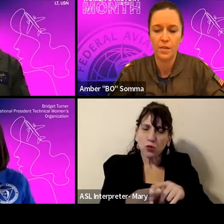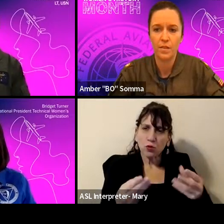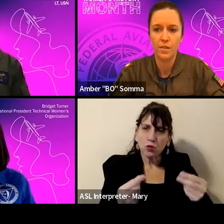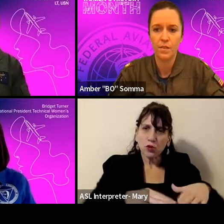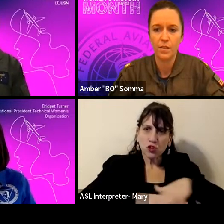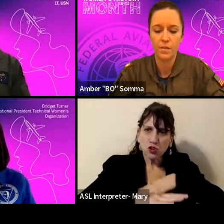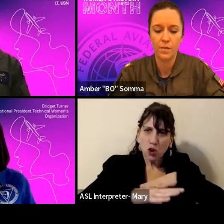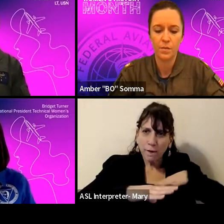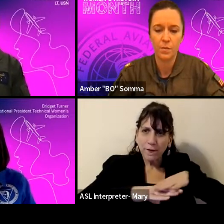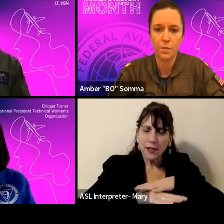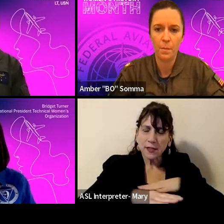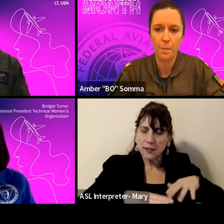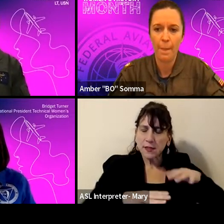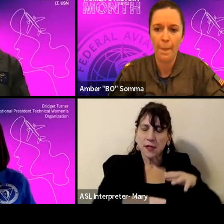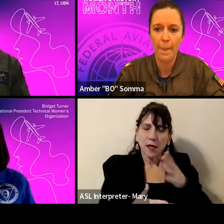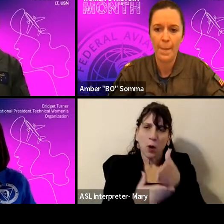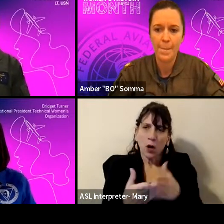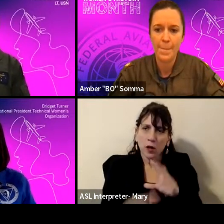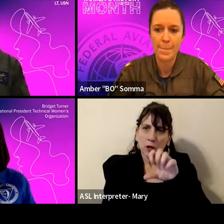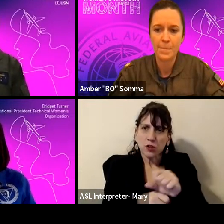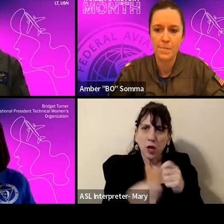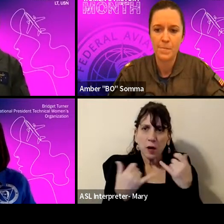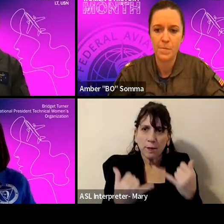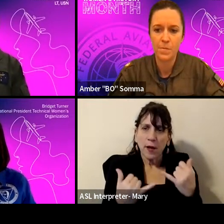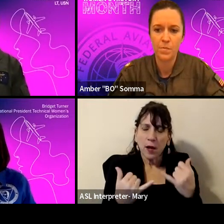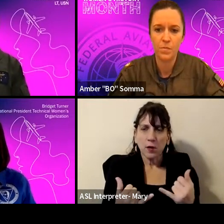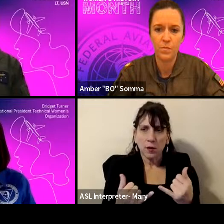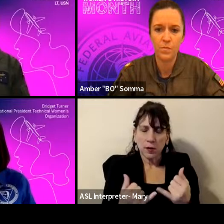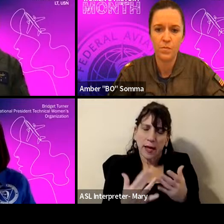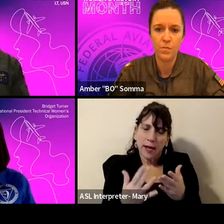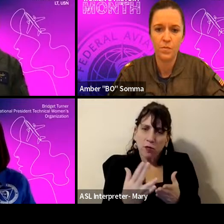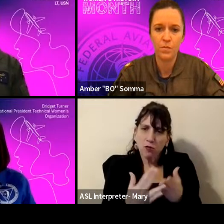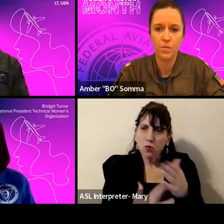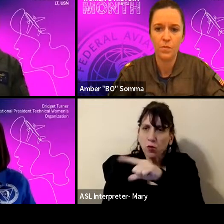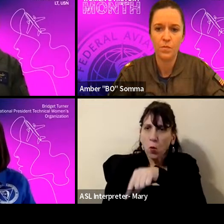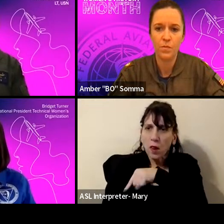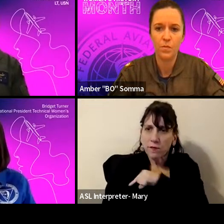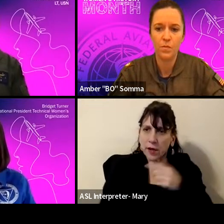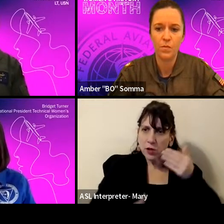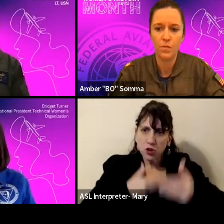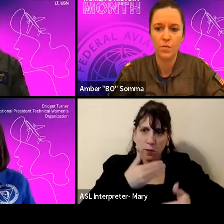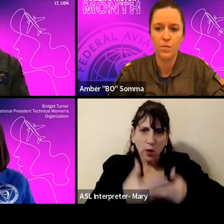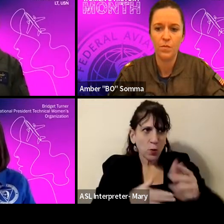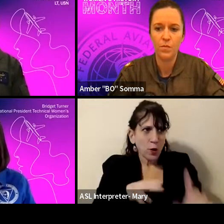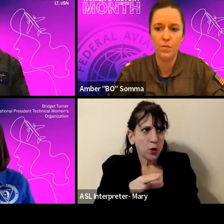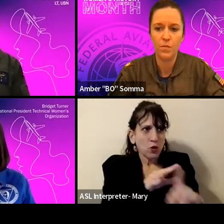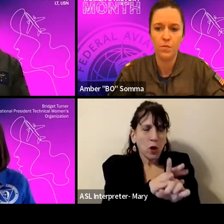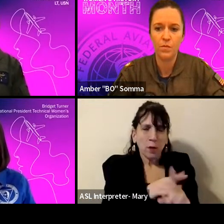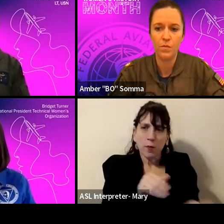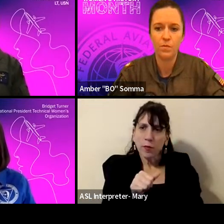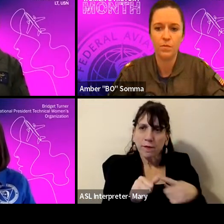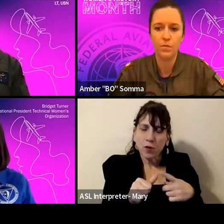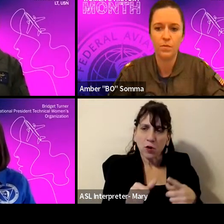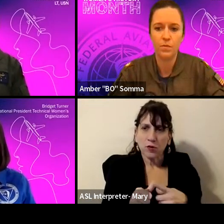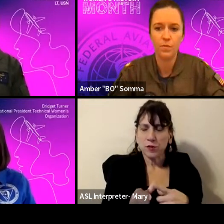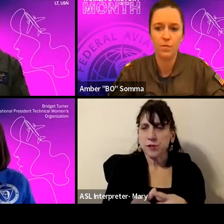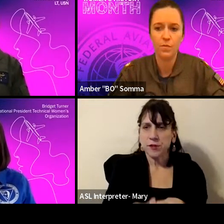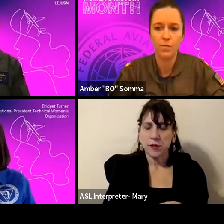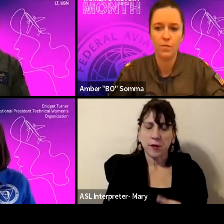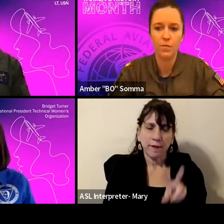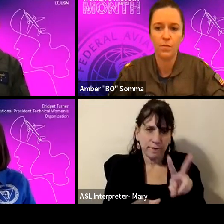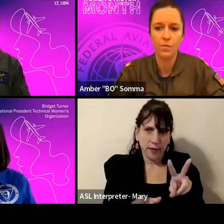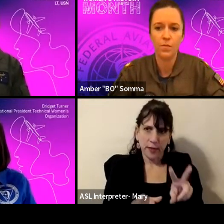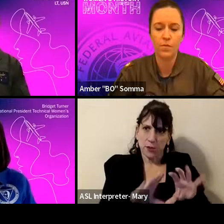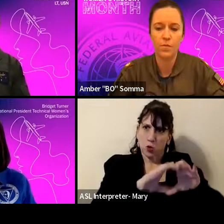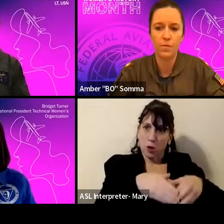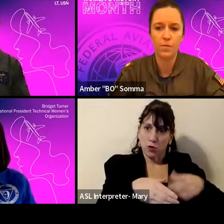part of our job right now is really getting through our qualification process. So when you show up to your first fleet squadron, which